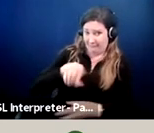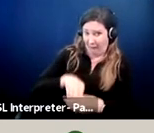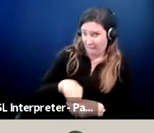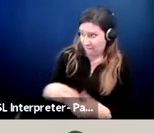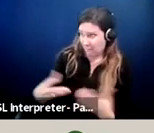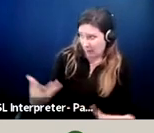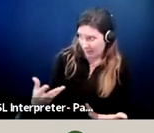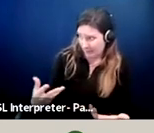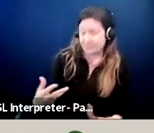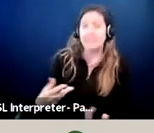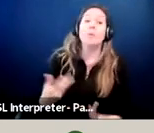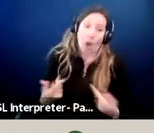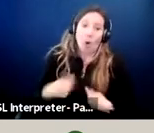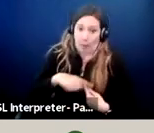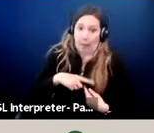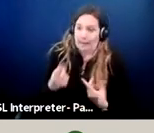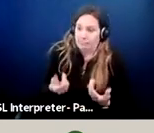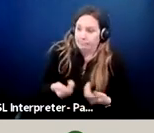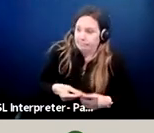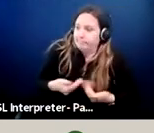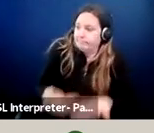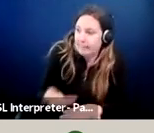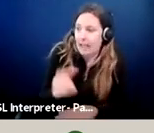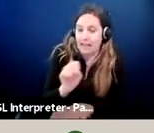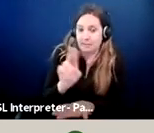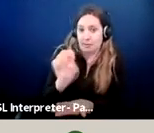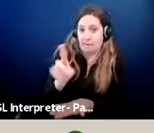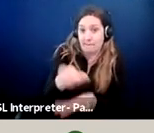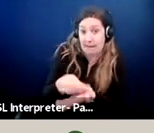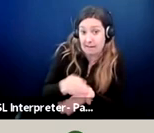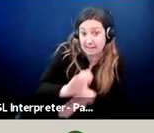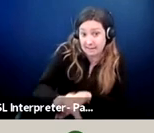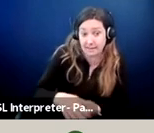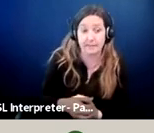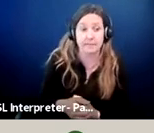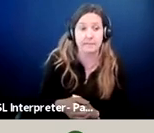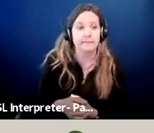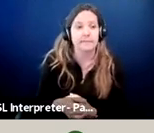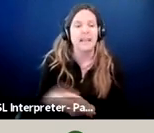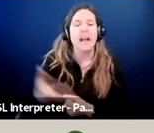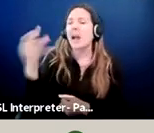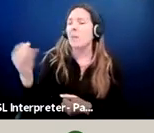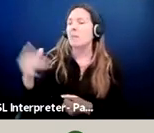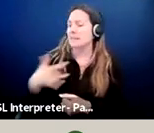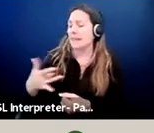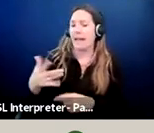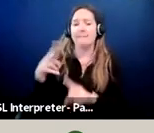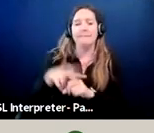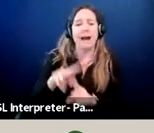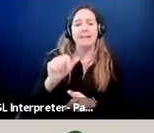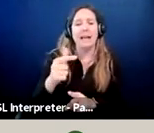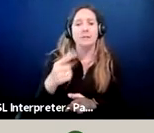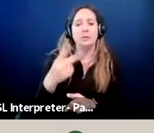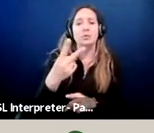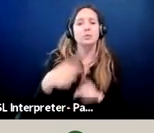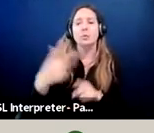that means is, so if you had a December year end, most companies typically file their taxes 2 to 3 months after the year end.